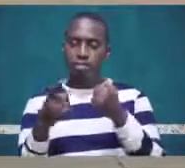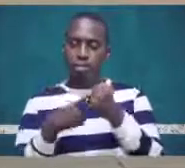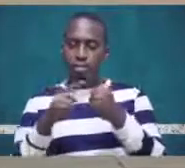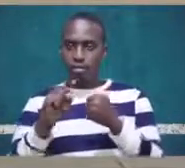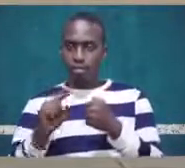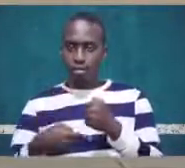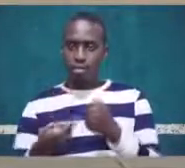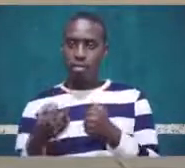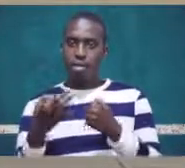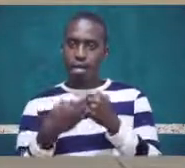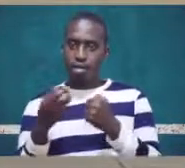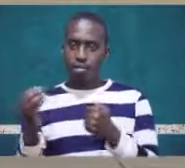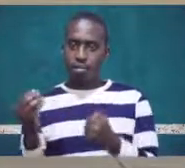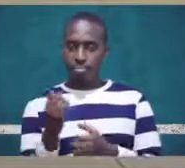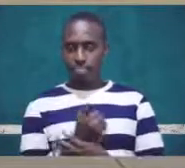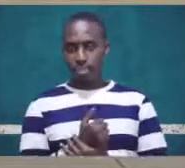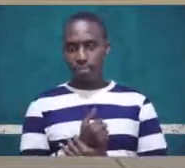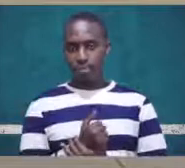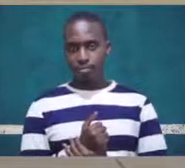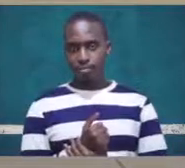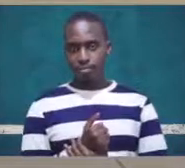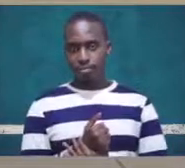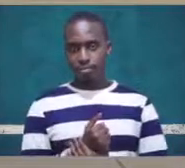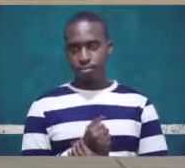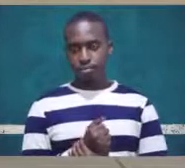1,480,000, 84,000,